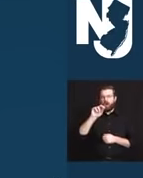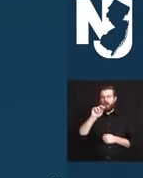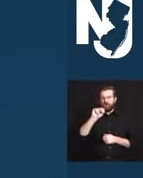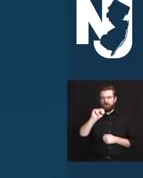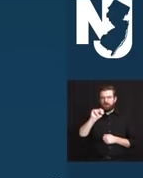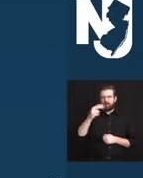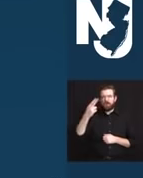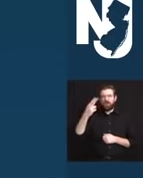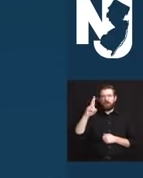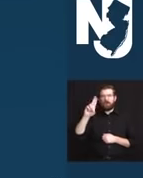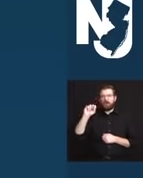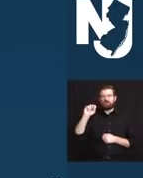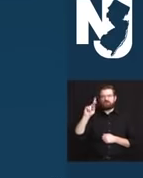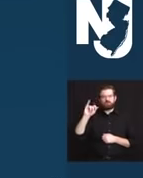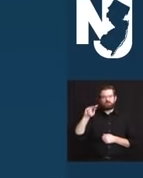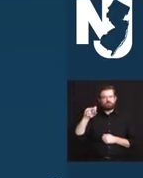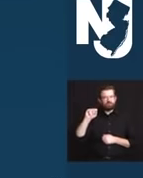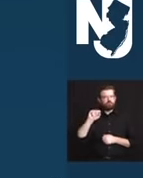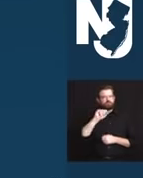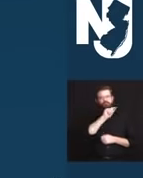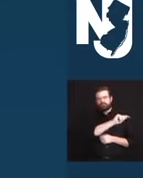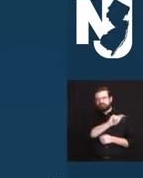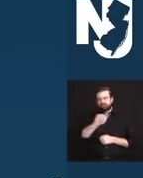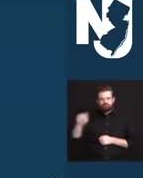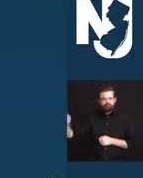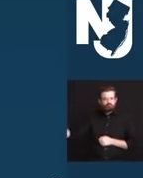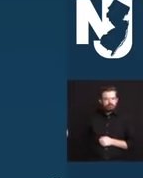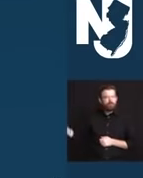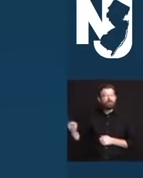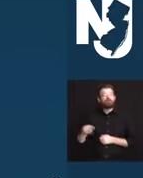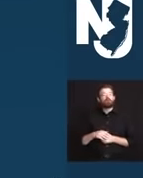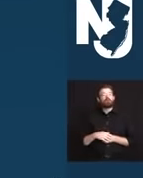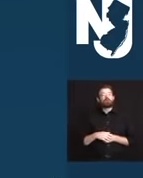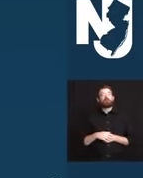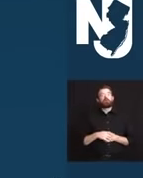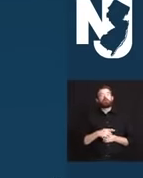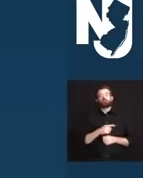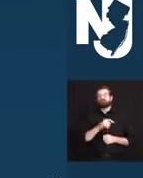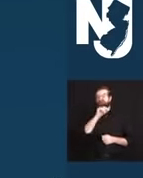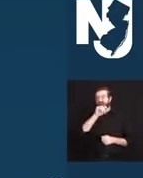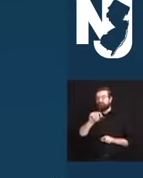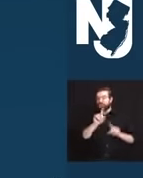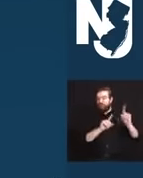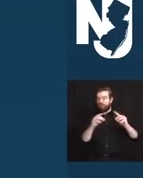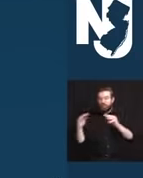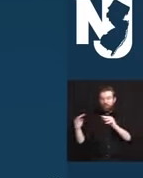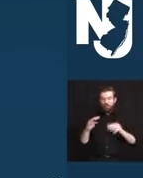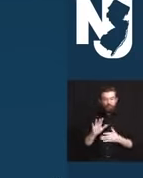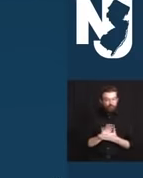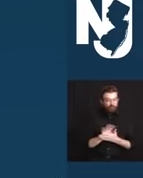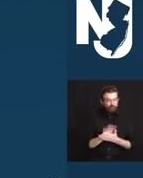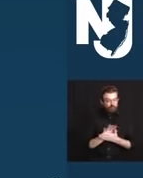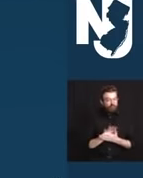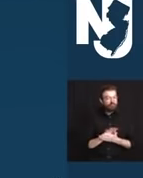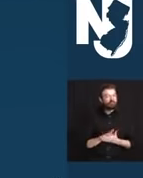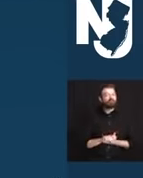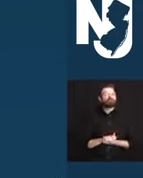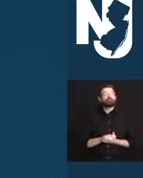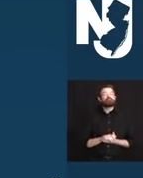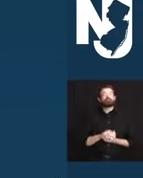agree with me? As well as Star Wars, James Bond, playing and fixing up guitars and listening to all sorts of